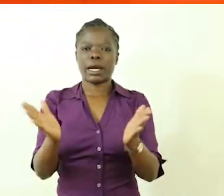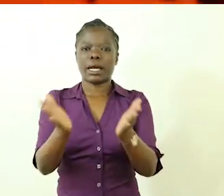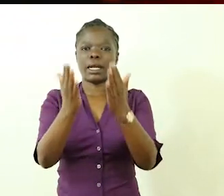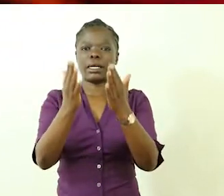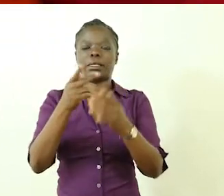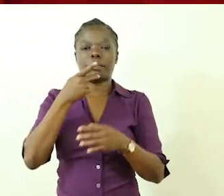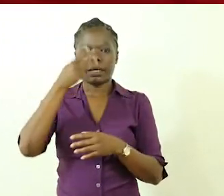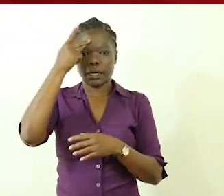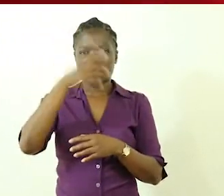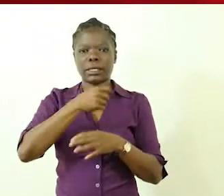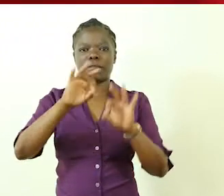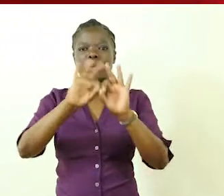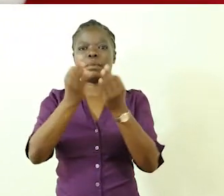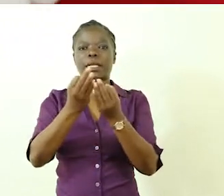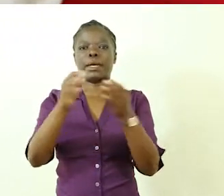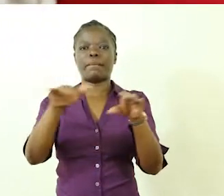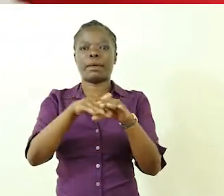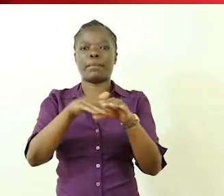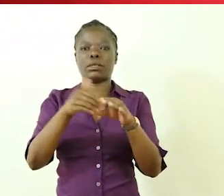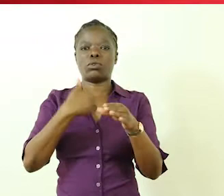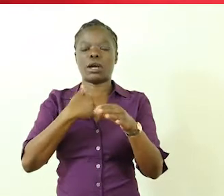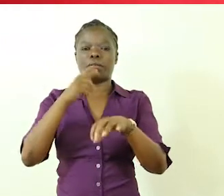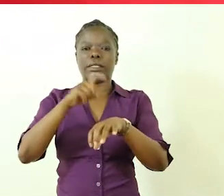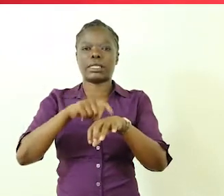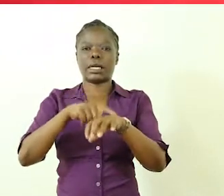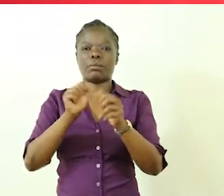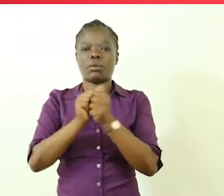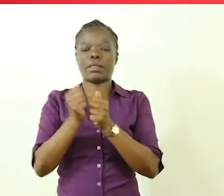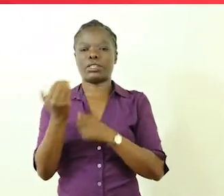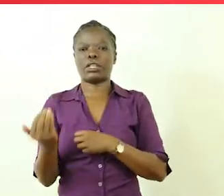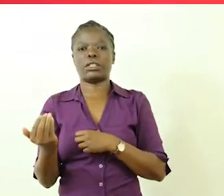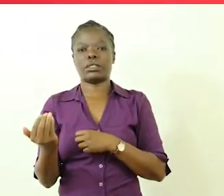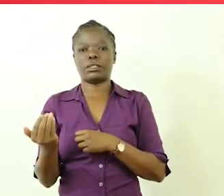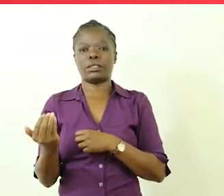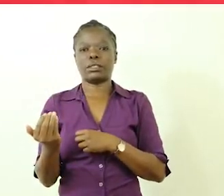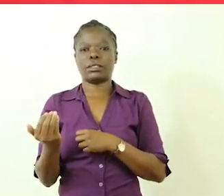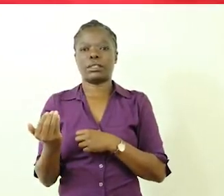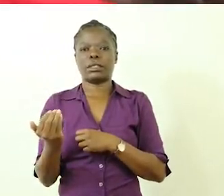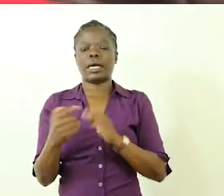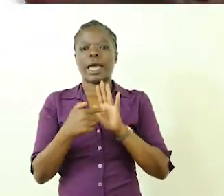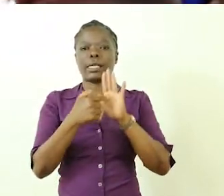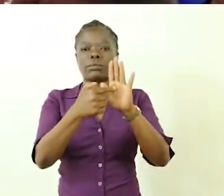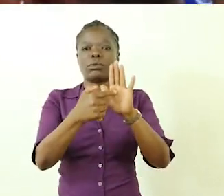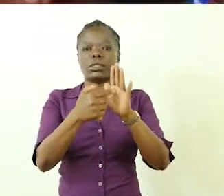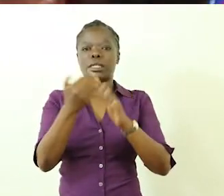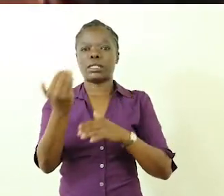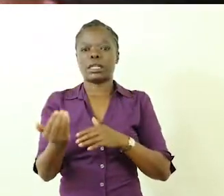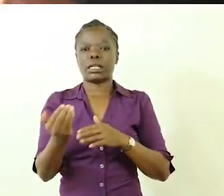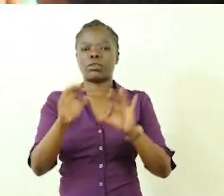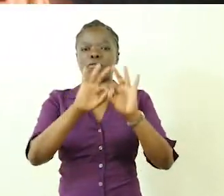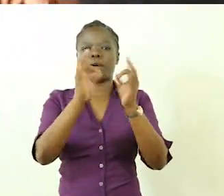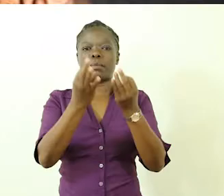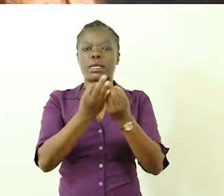Encourage parents and family members to have time with the child. Expose the child